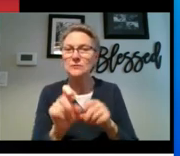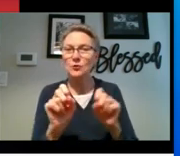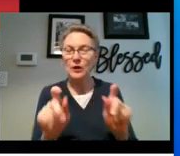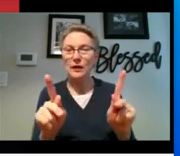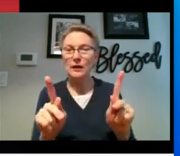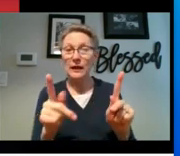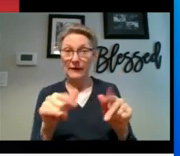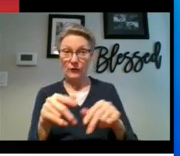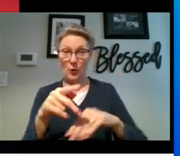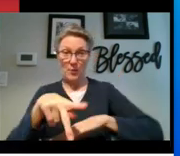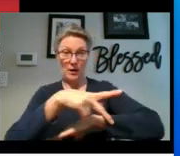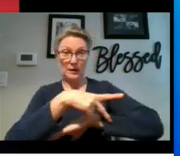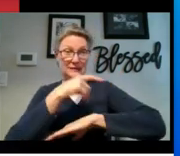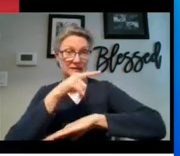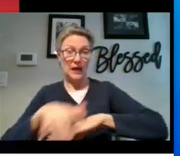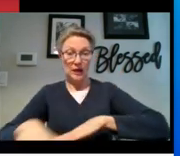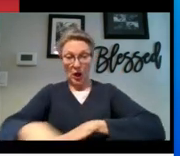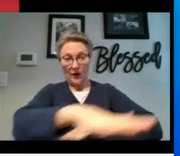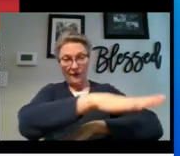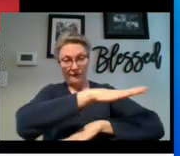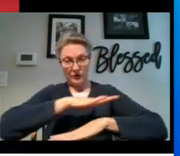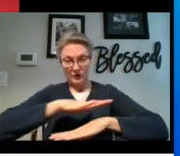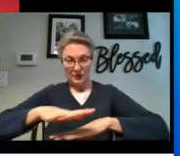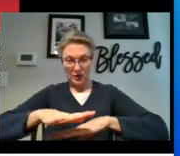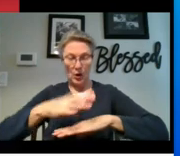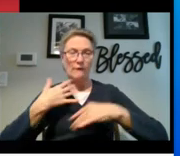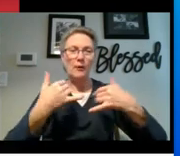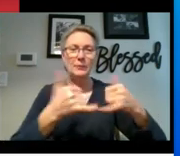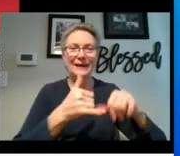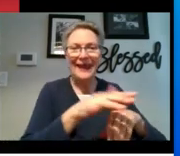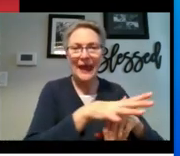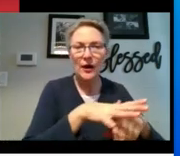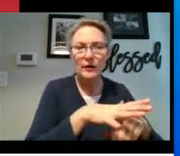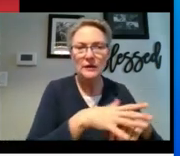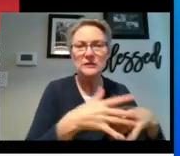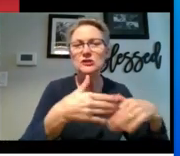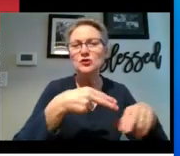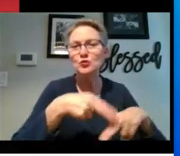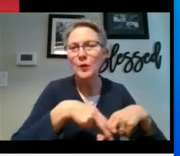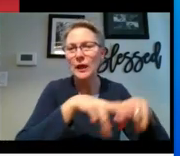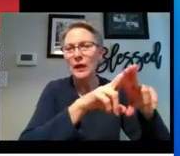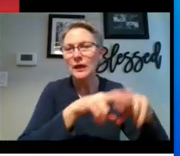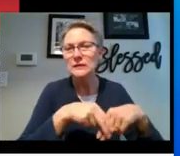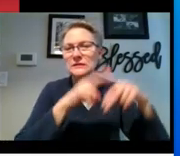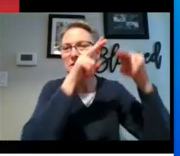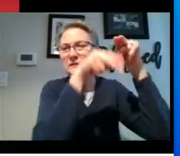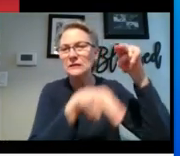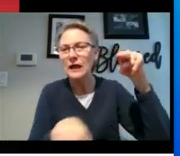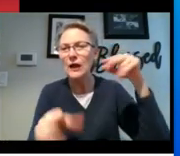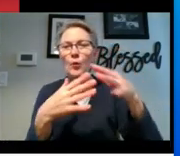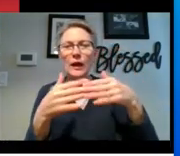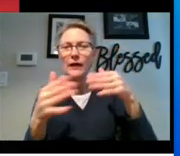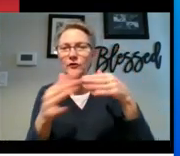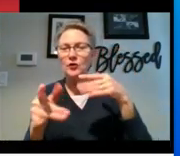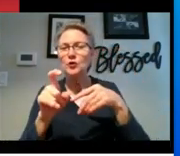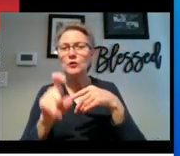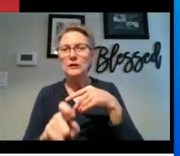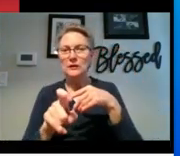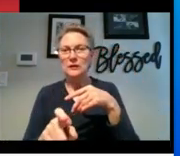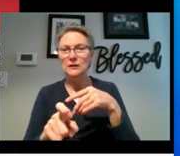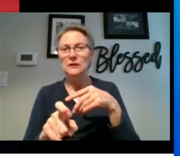If your park isn't completely covered for some reason and you've noted that in your map of your city, then you'll need to account for that in